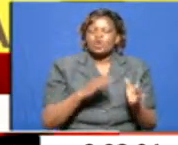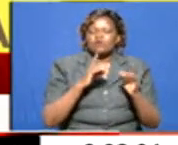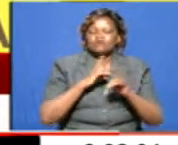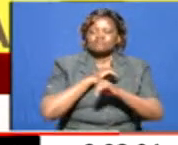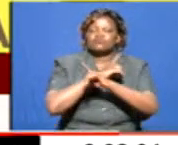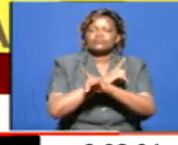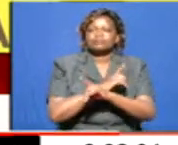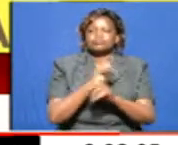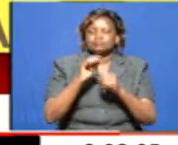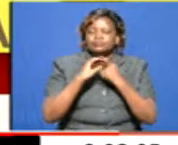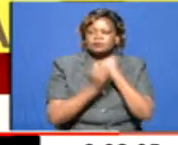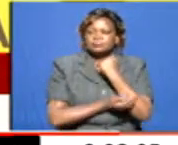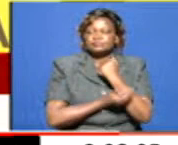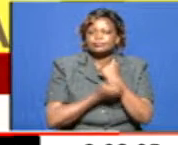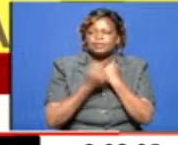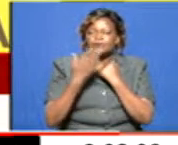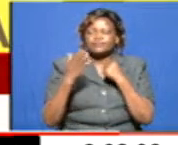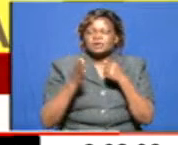groups,